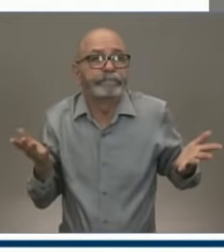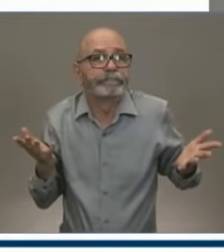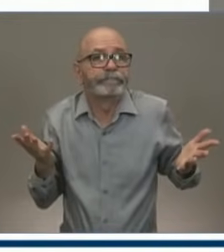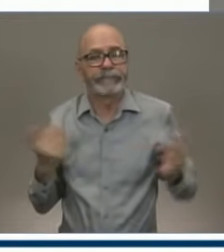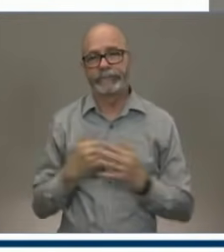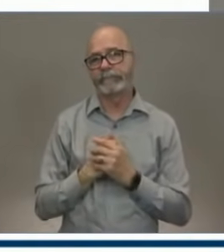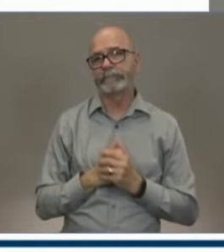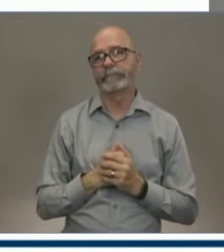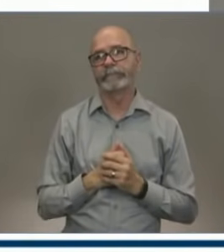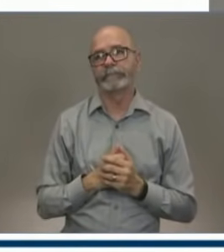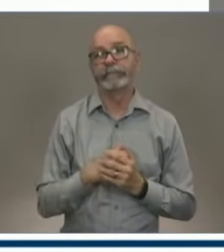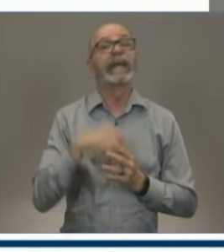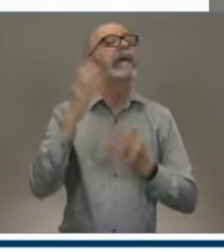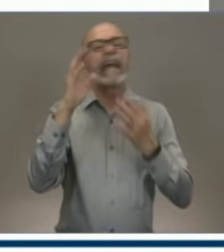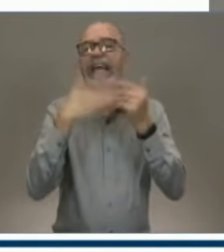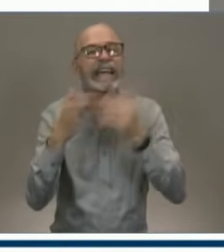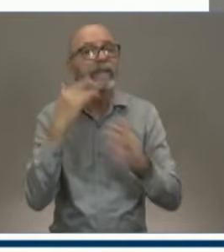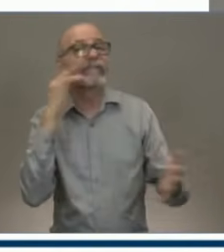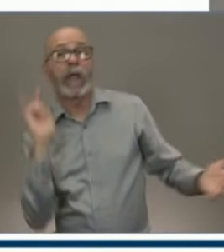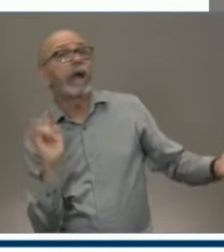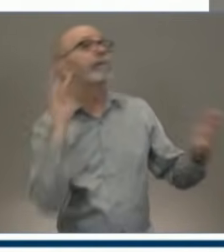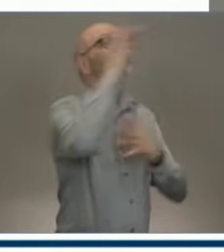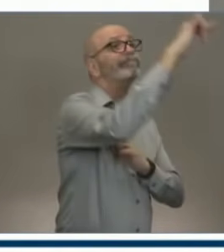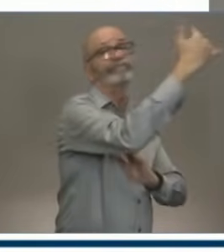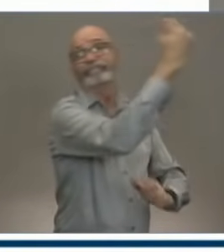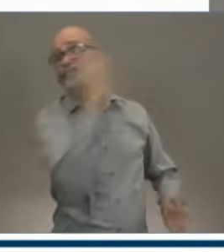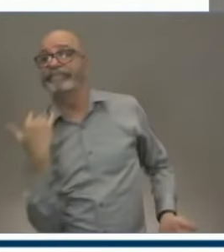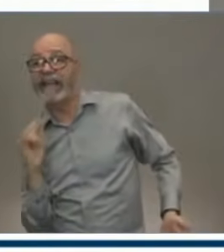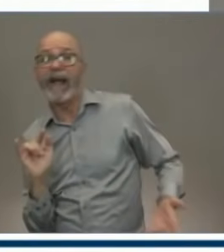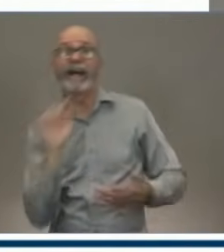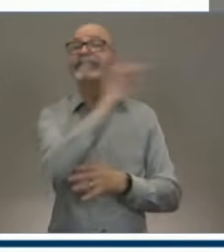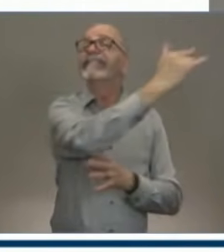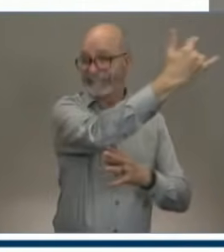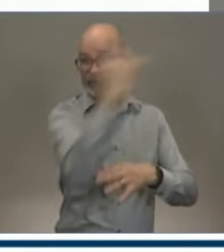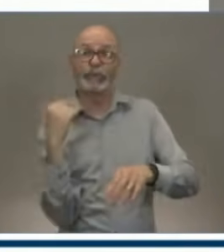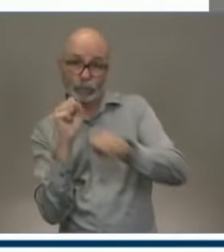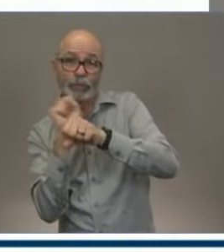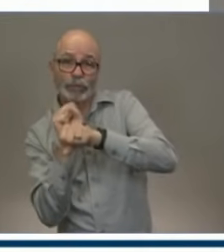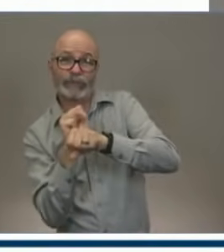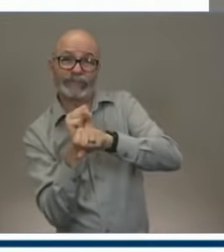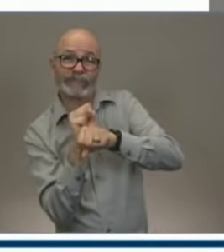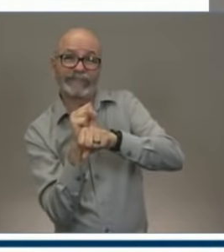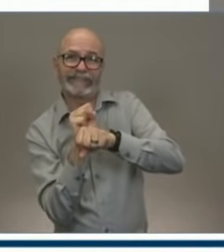rotational workers is an important step in detecting infection as early as possible,